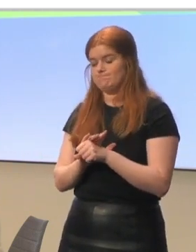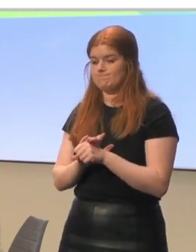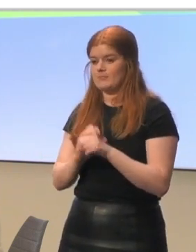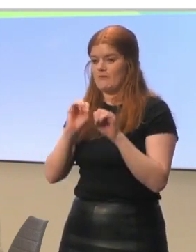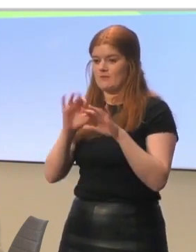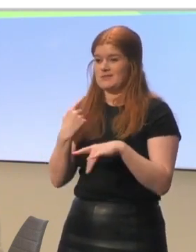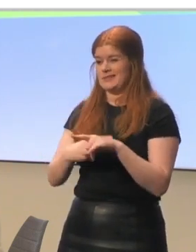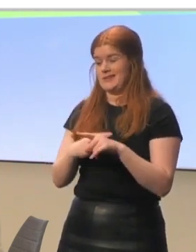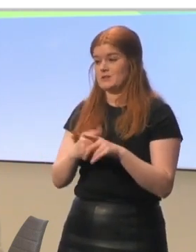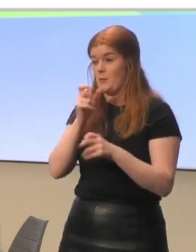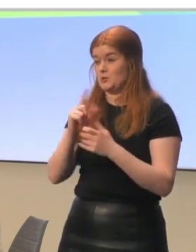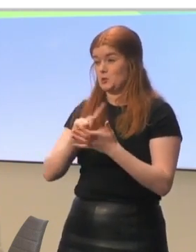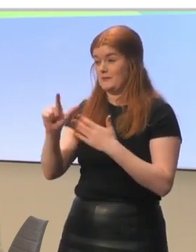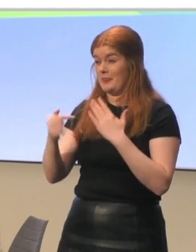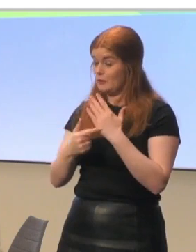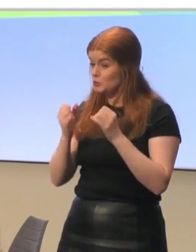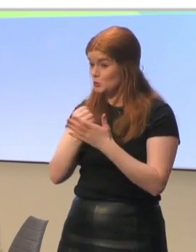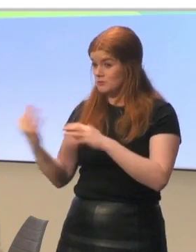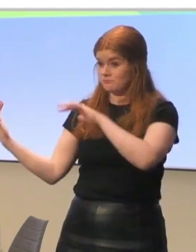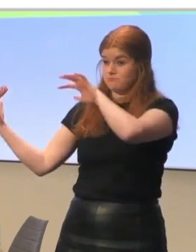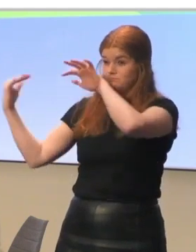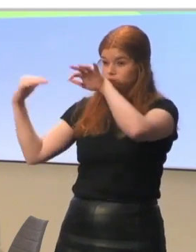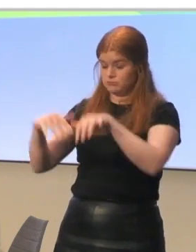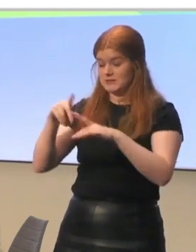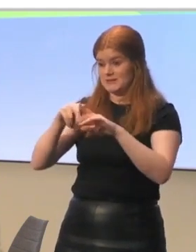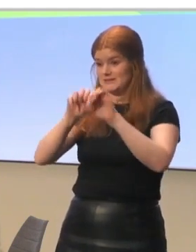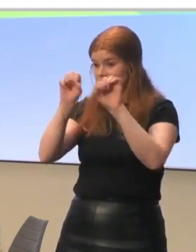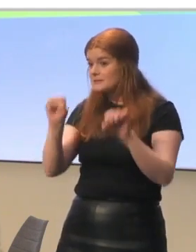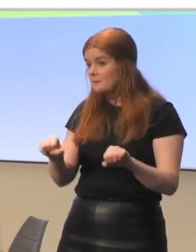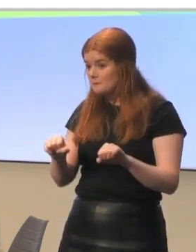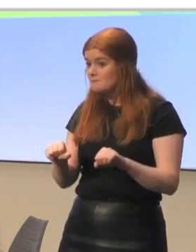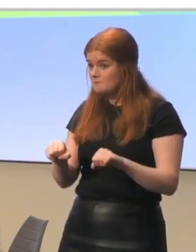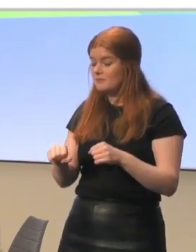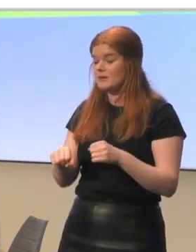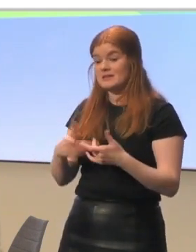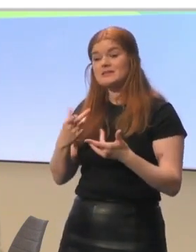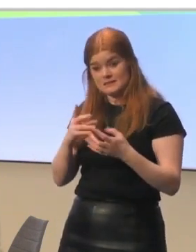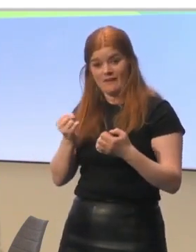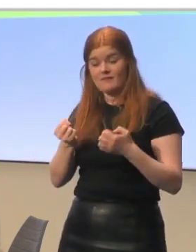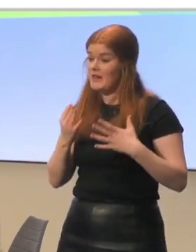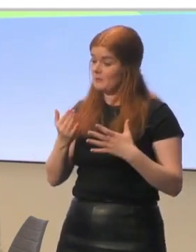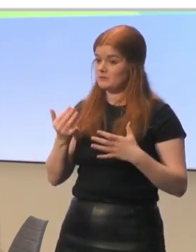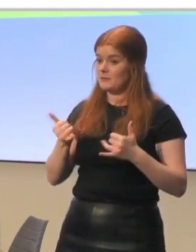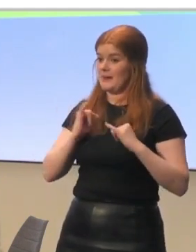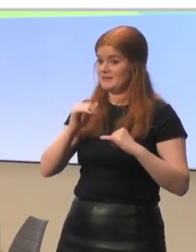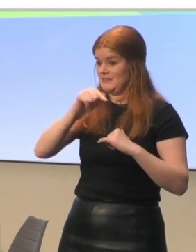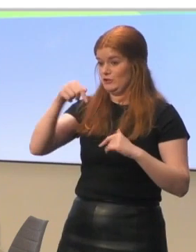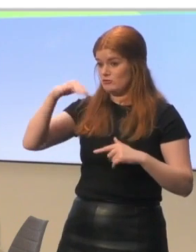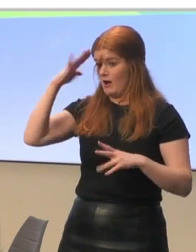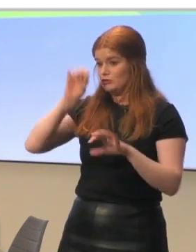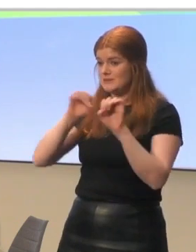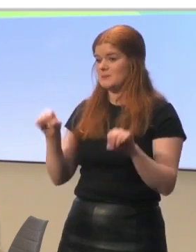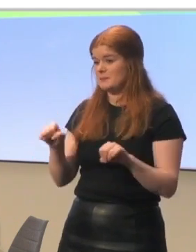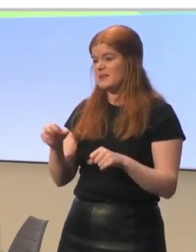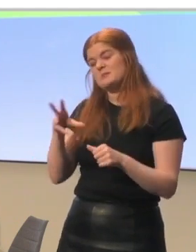was, again, you're talking about 12,000 students coming into the system, and there was available capacity in the Irish system.